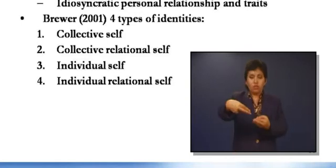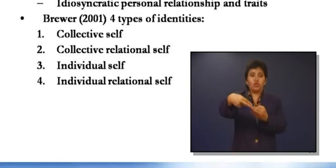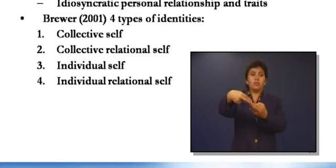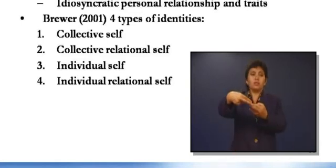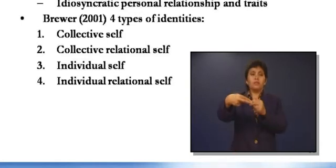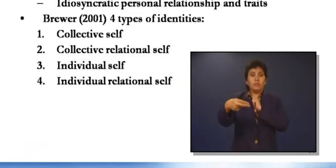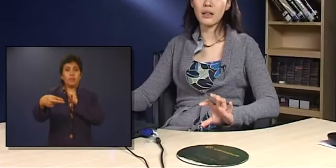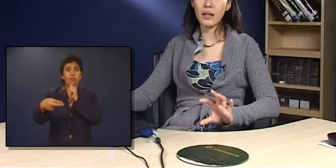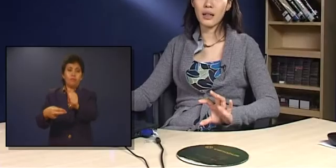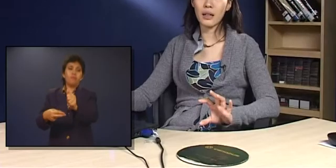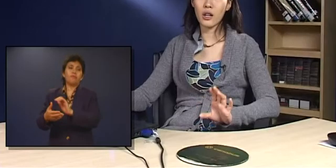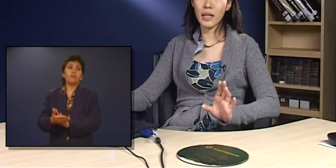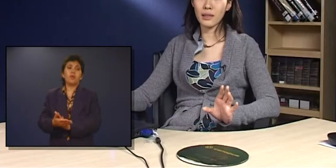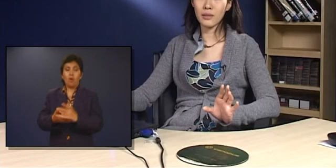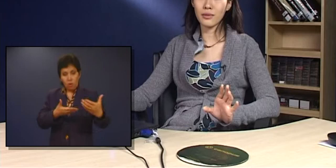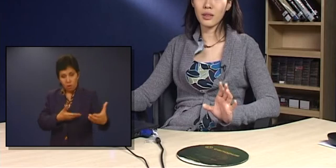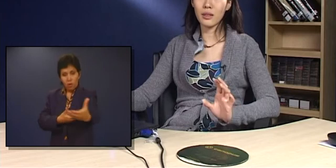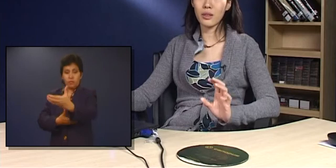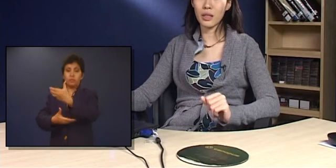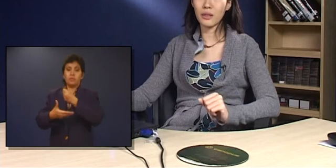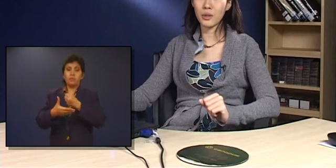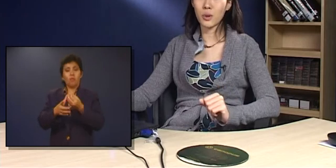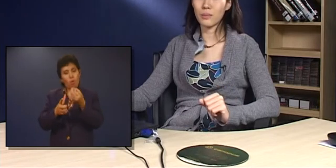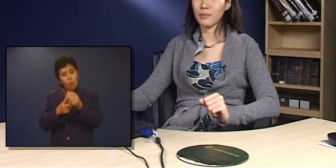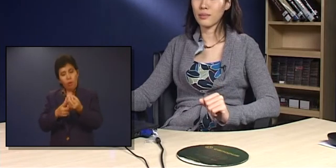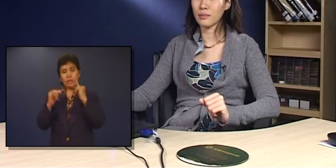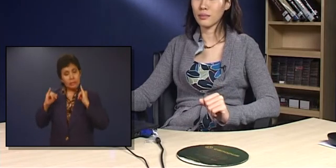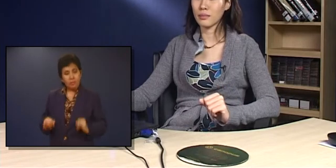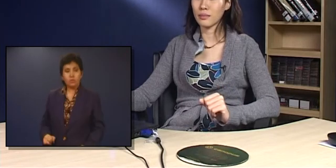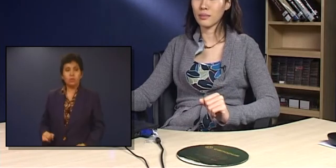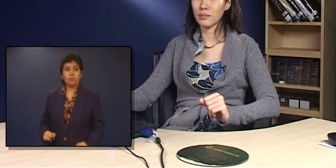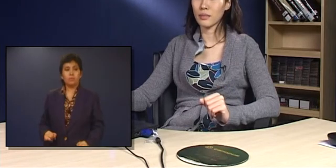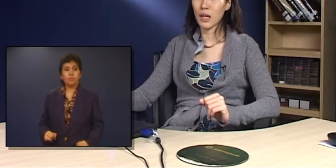self. Now, a collective or individual?